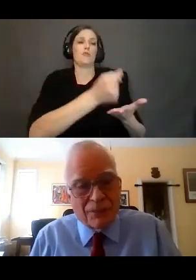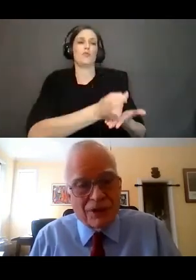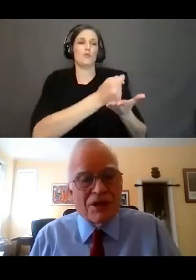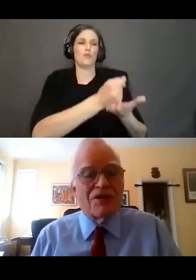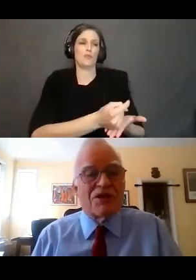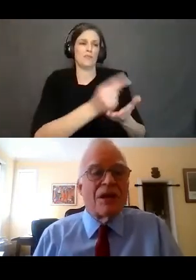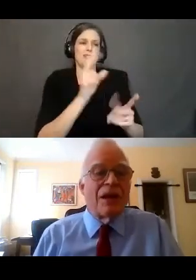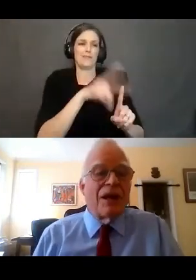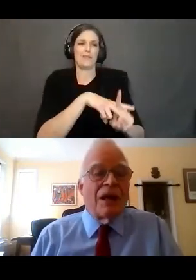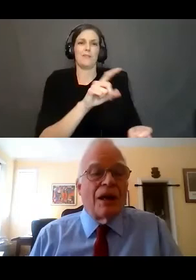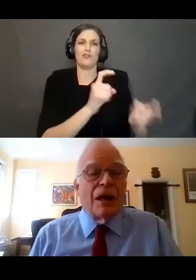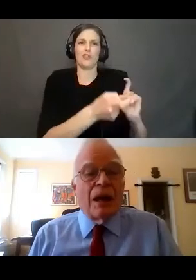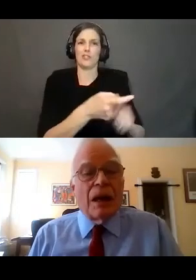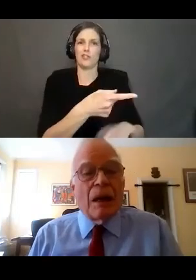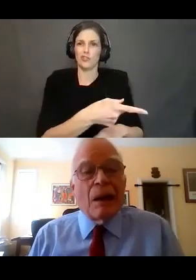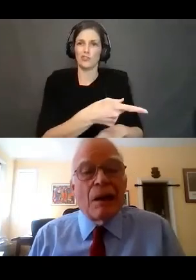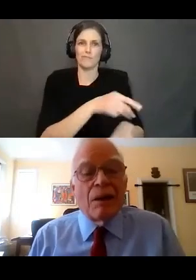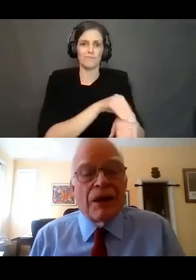assignment changed.